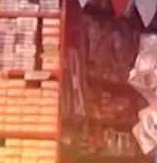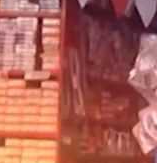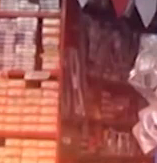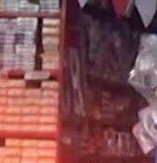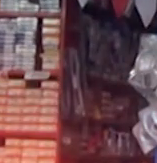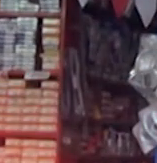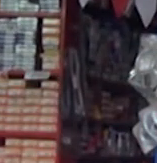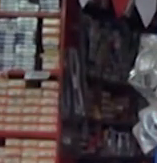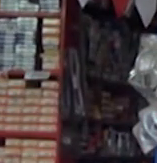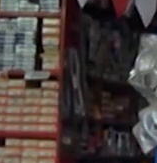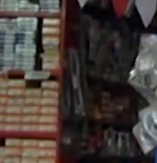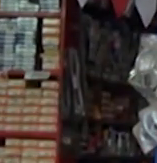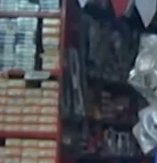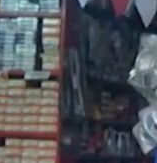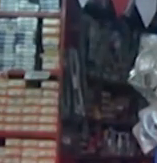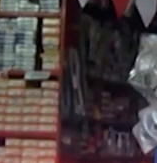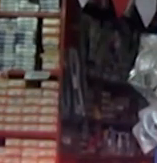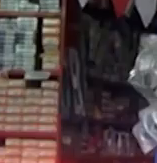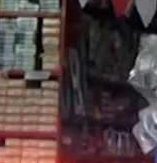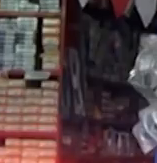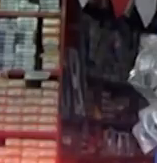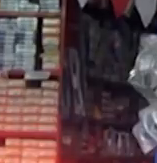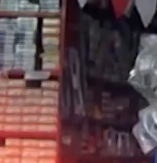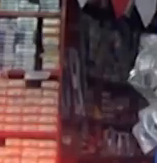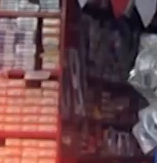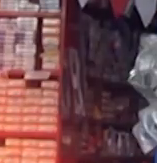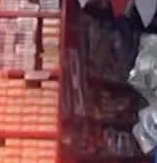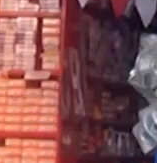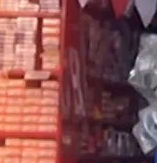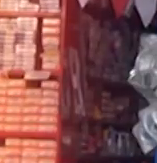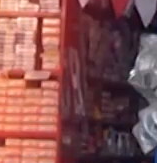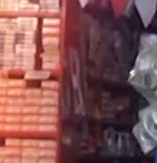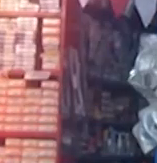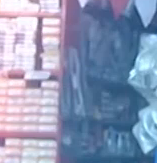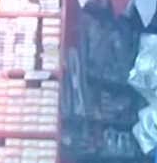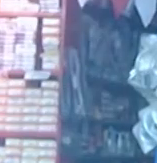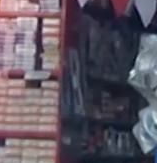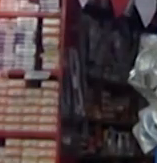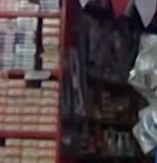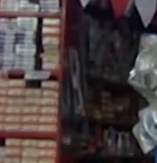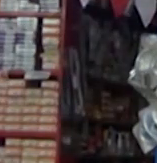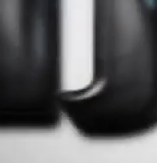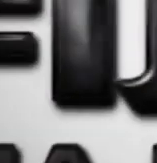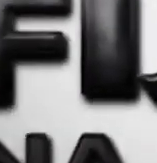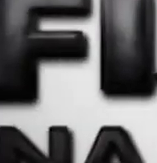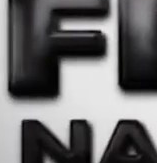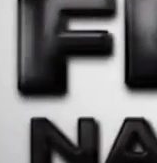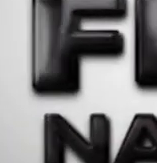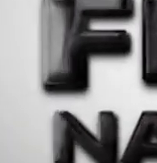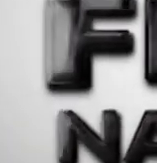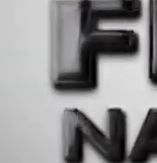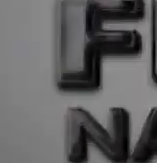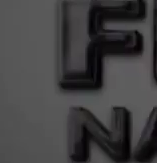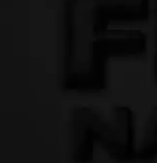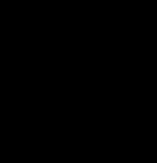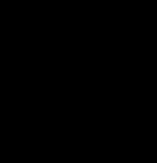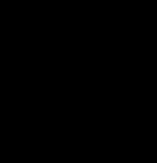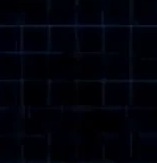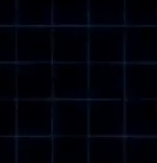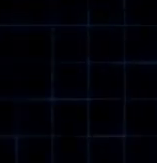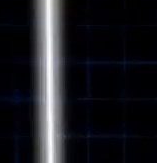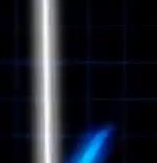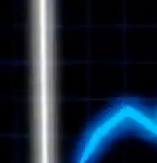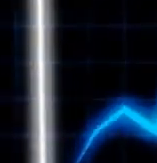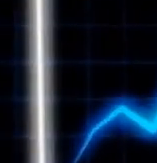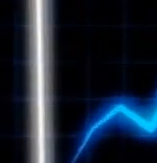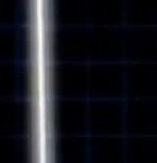pula nadang go aproslan kerse go erkraki do televe ono barong na Radio Fiji One nandomo ibiti. Radio Fiji One nandomo ibiti.